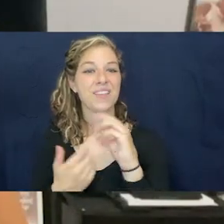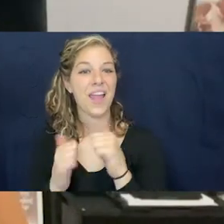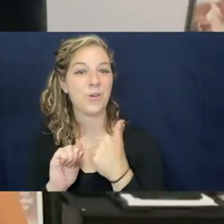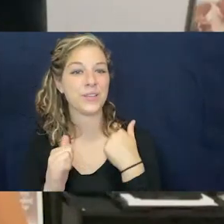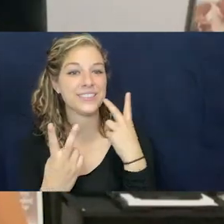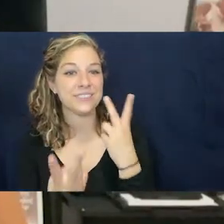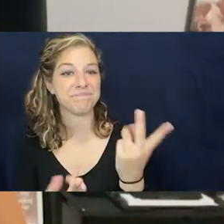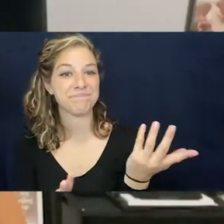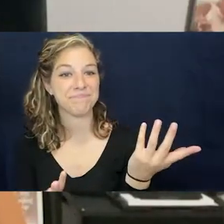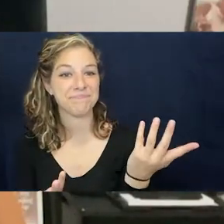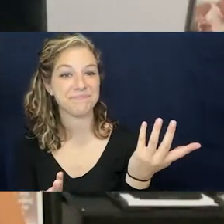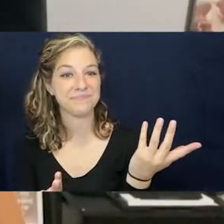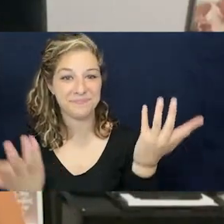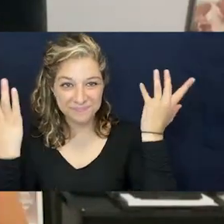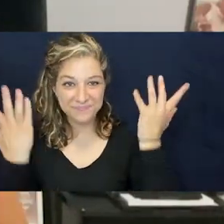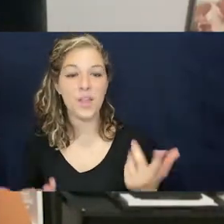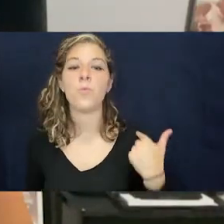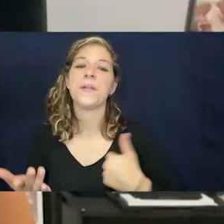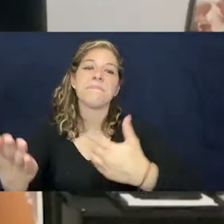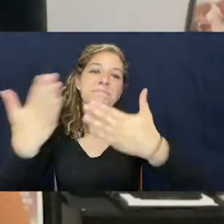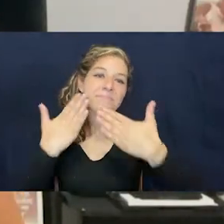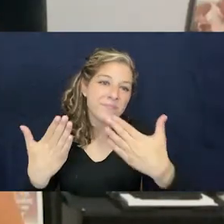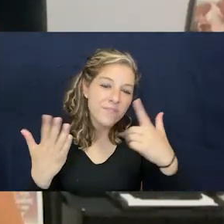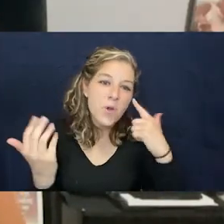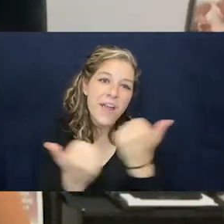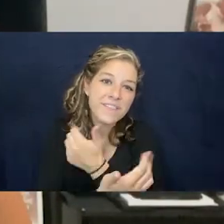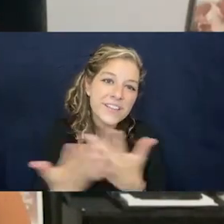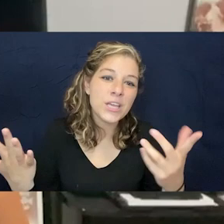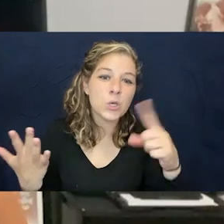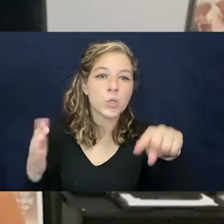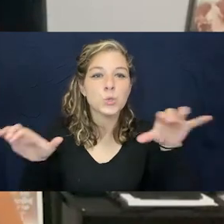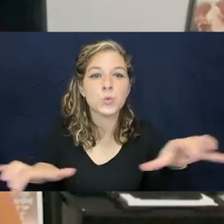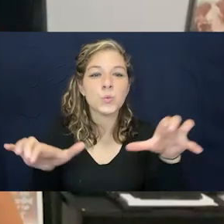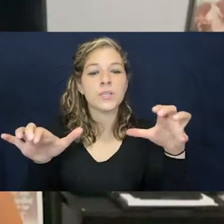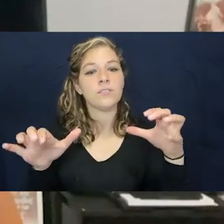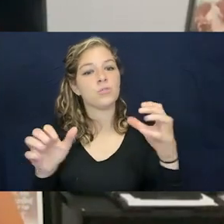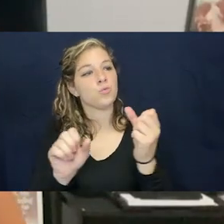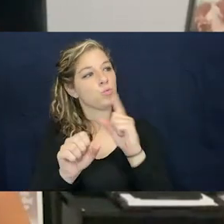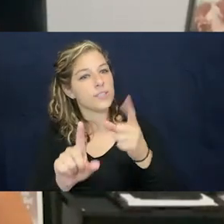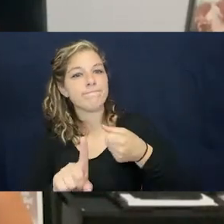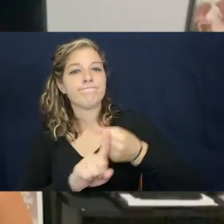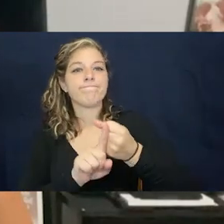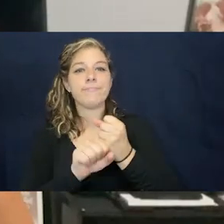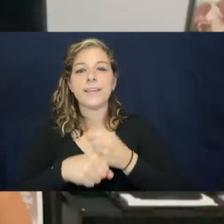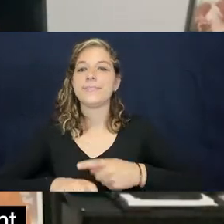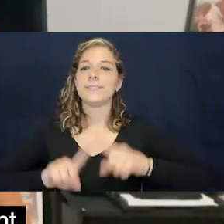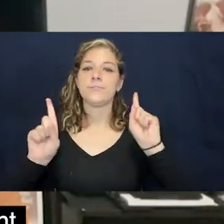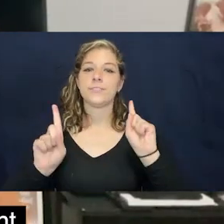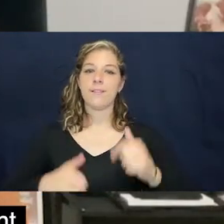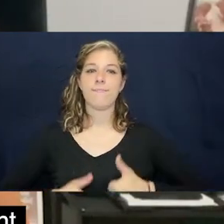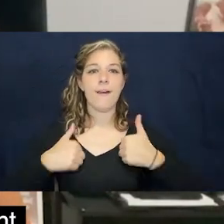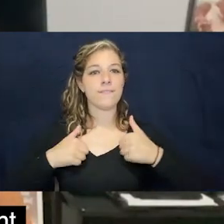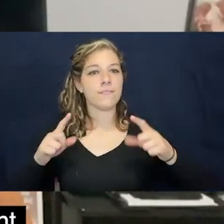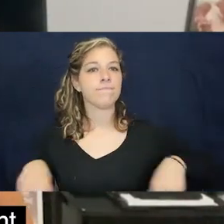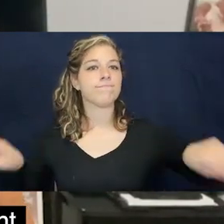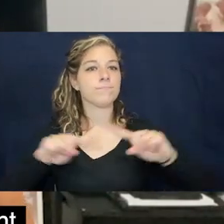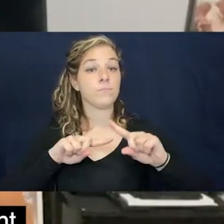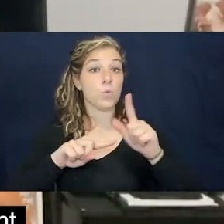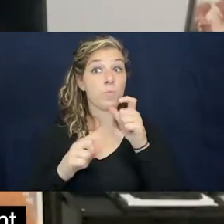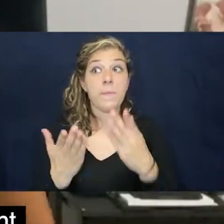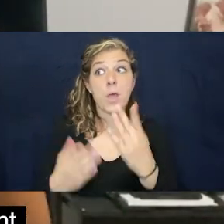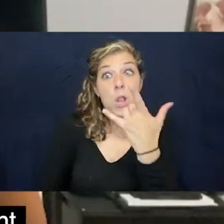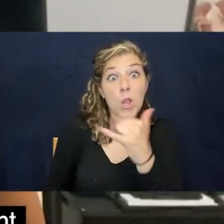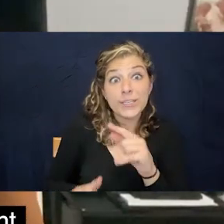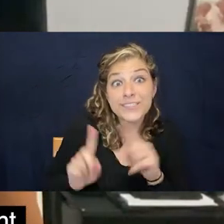we see how we change. And we just thank you for everything that you're doing to make a difference in the lives of those of